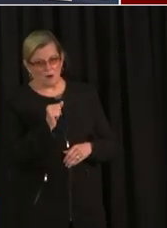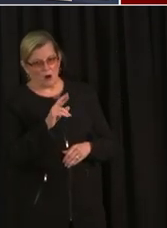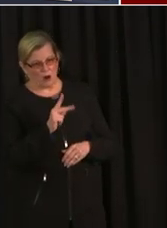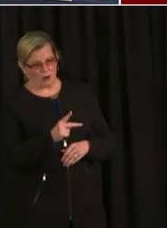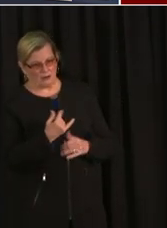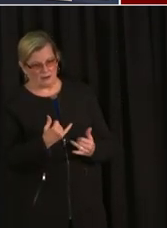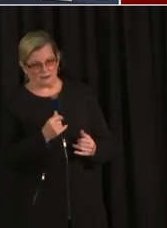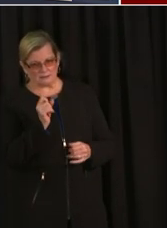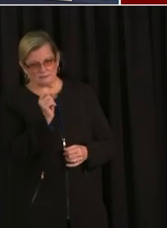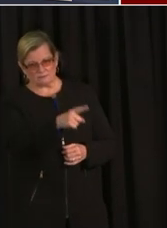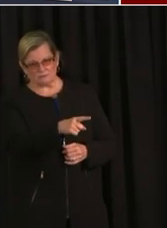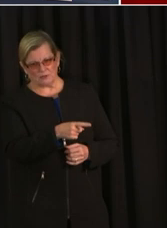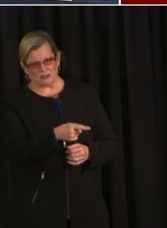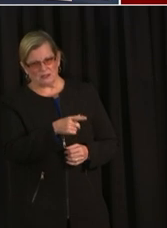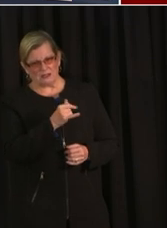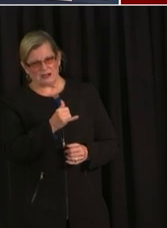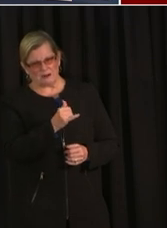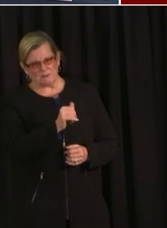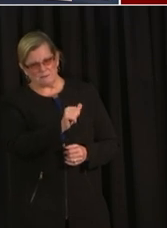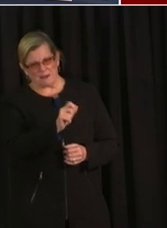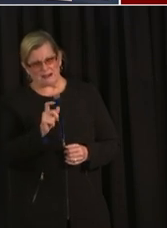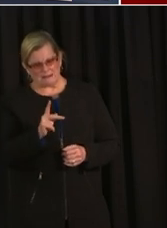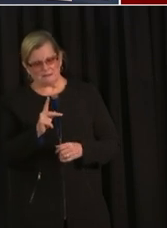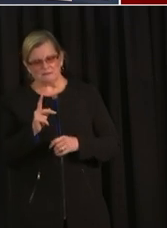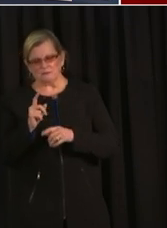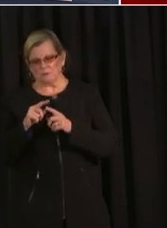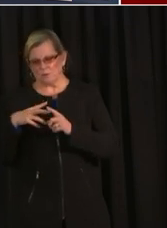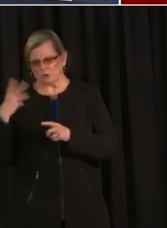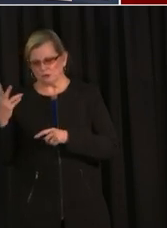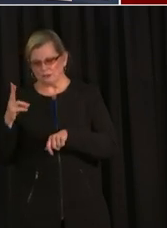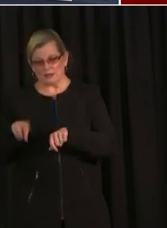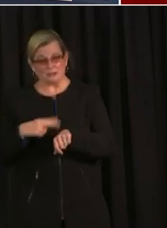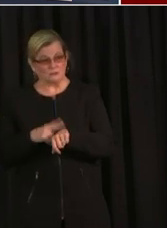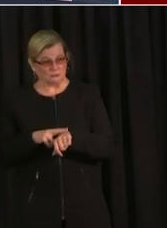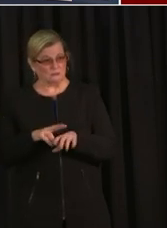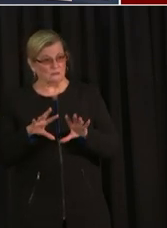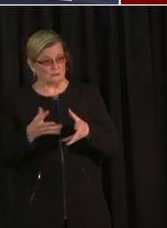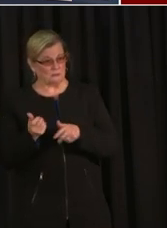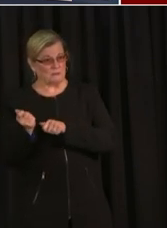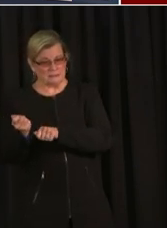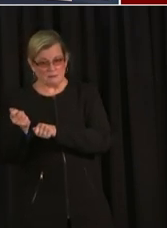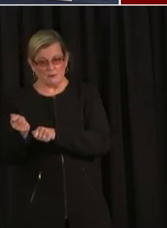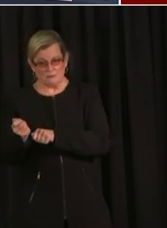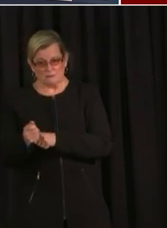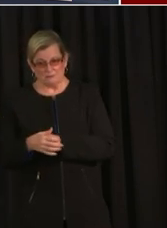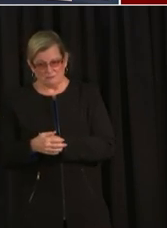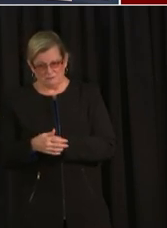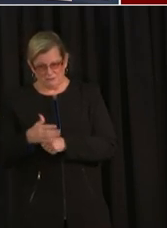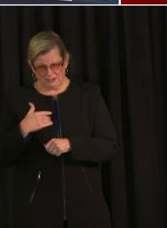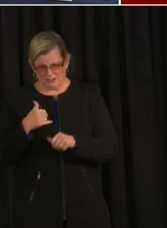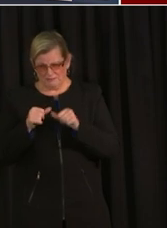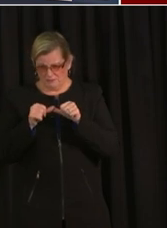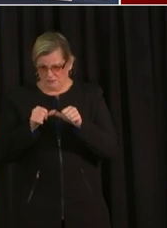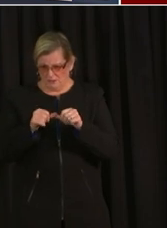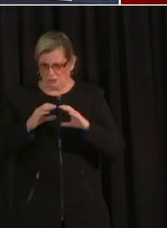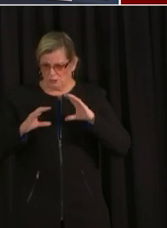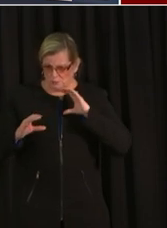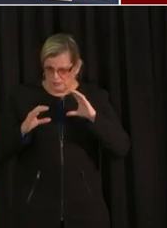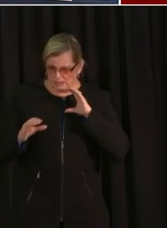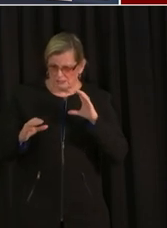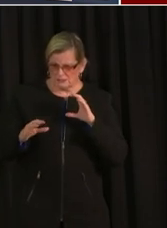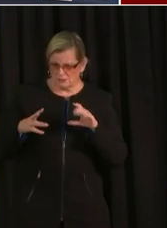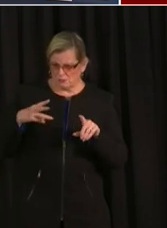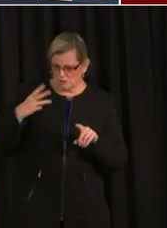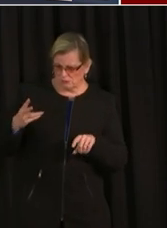Director Rodriguez, you have a letter back and forth with Gregory McCarthy with the Nationals about their